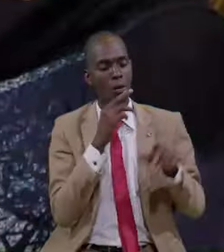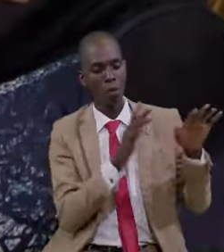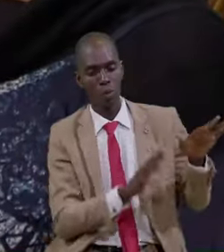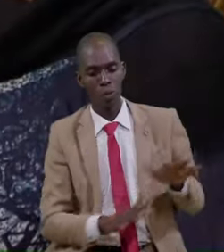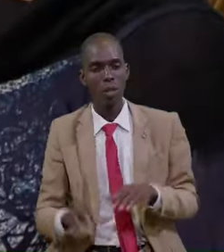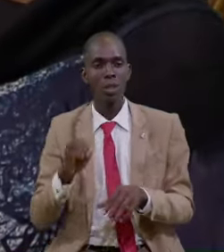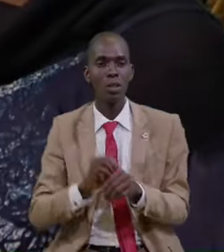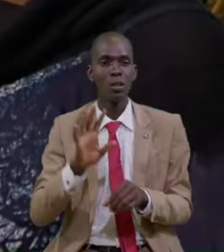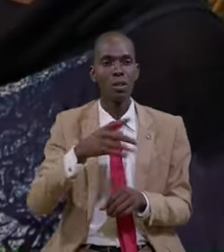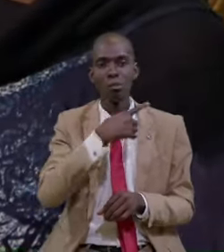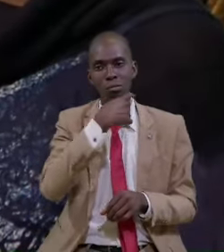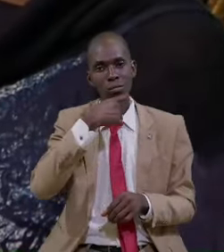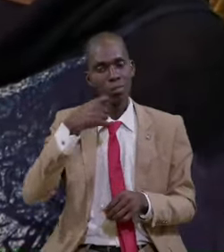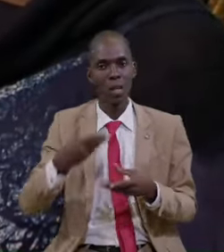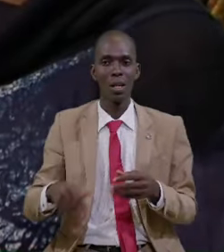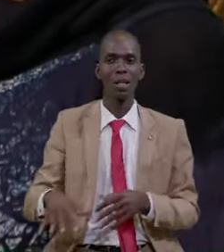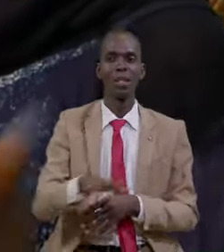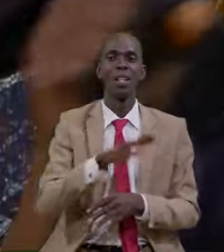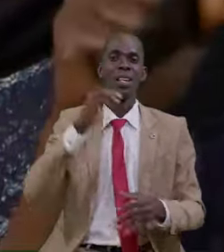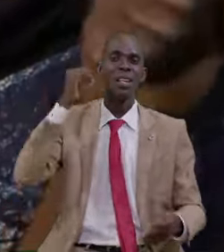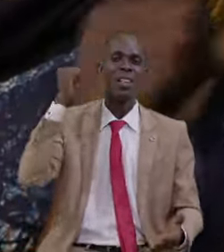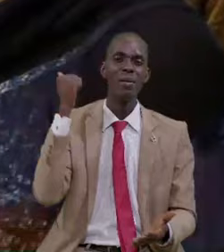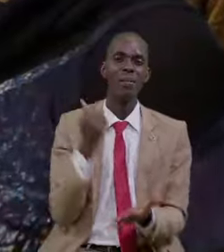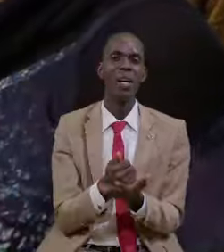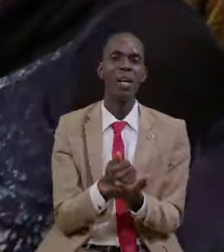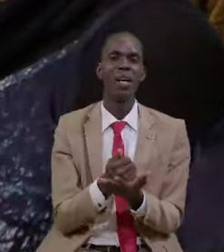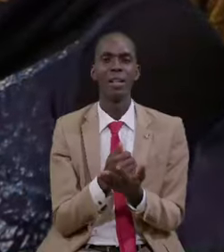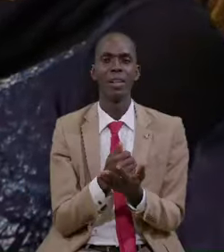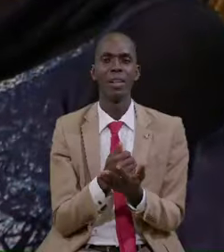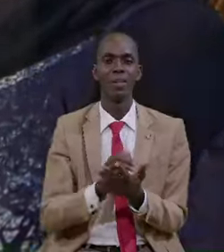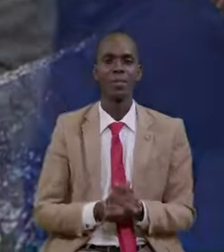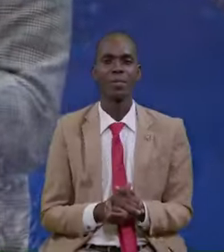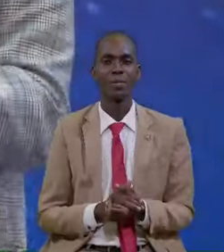your desert. Amen.